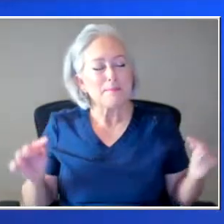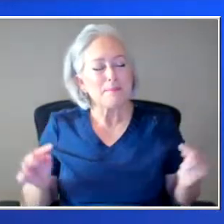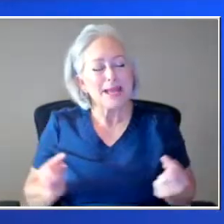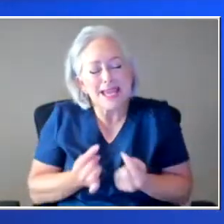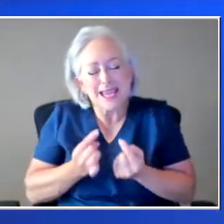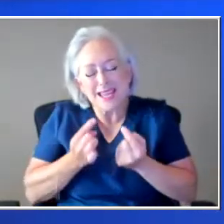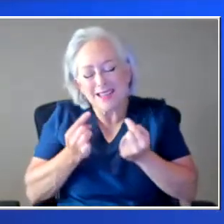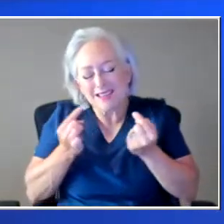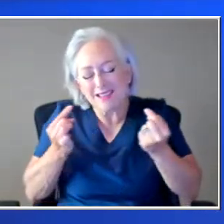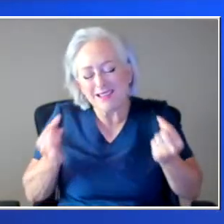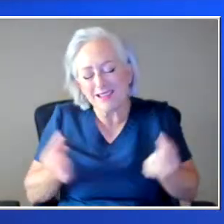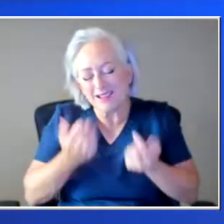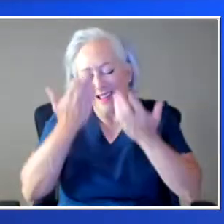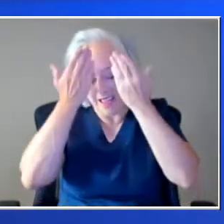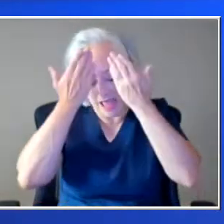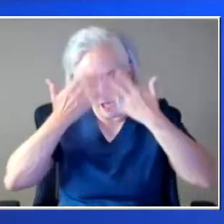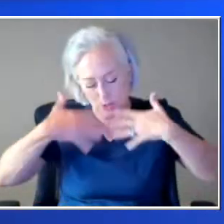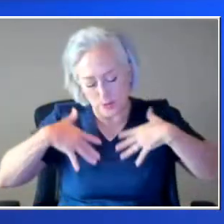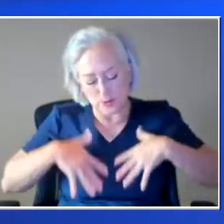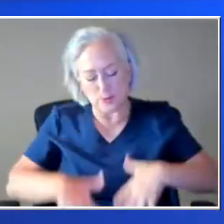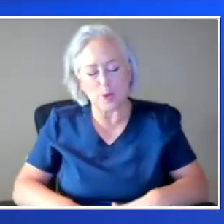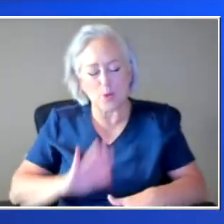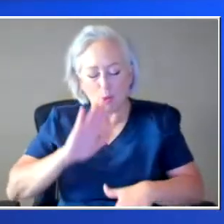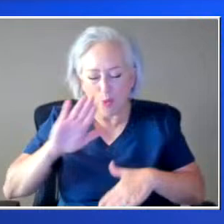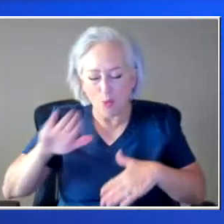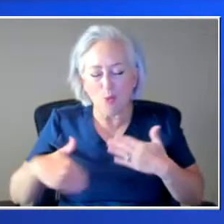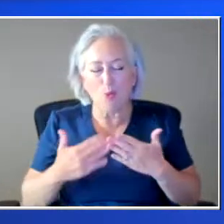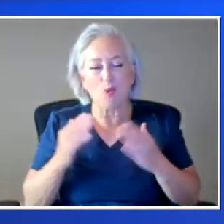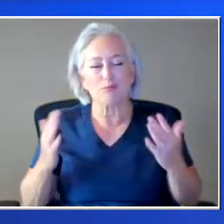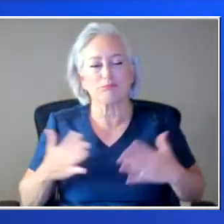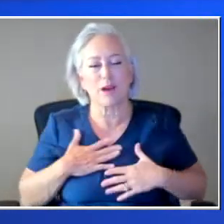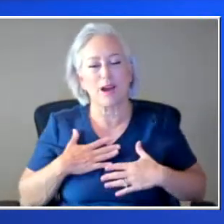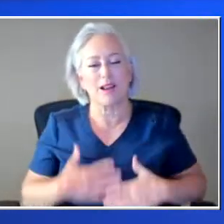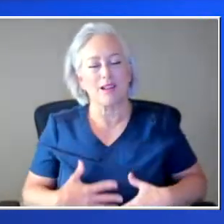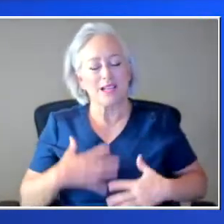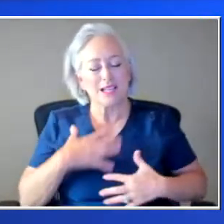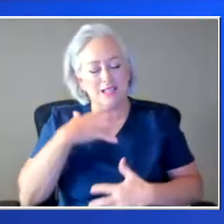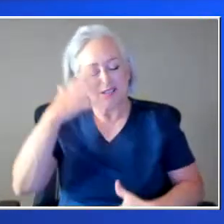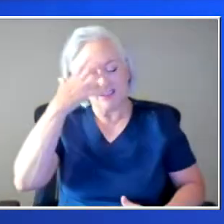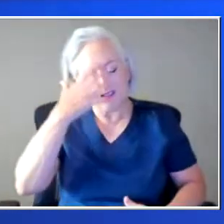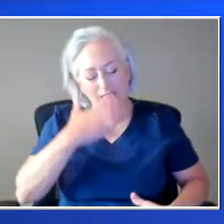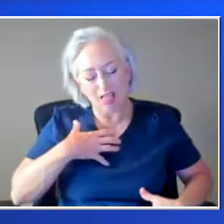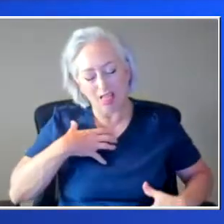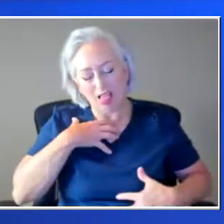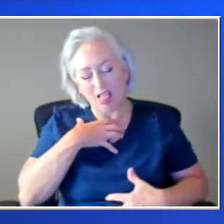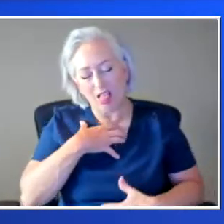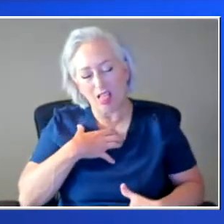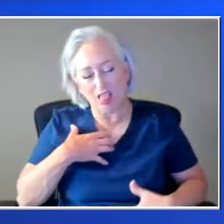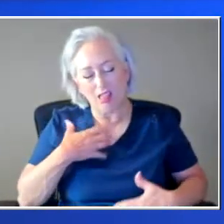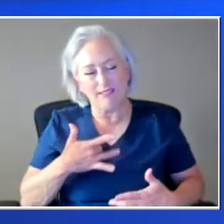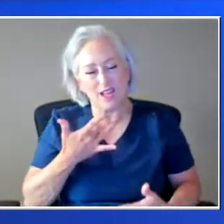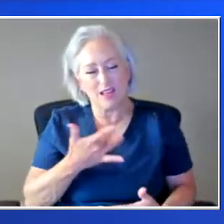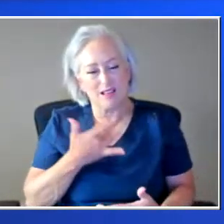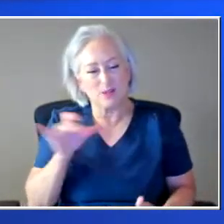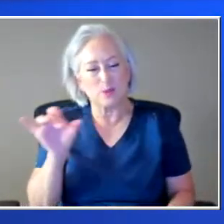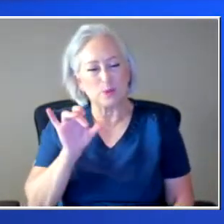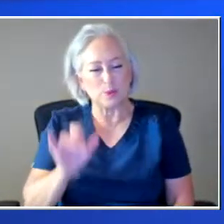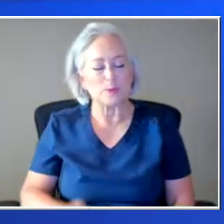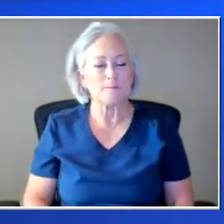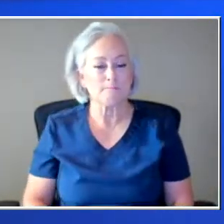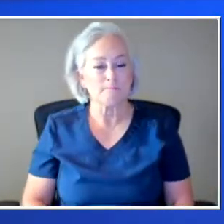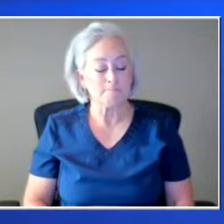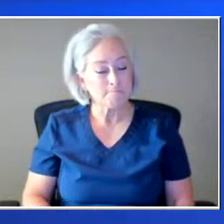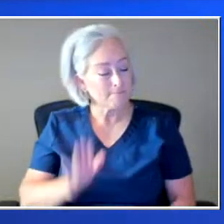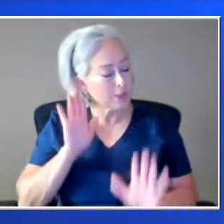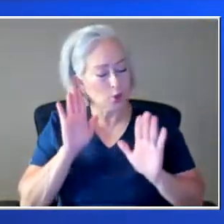from head to toe, and nausea. But I had a wonderful support team. And then in